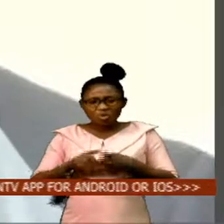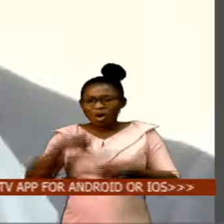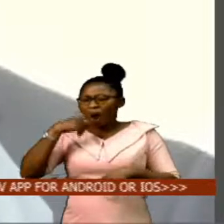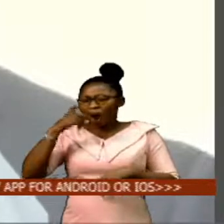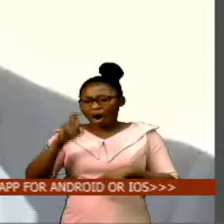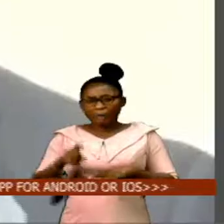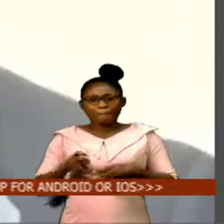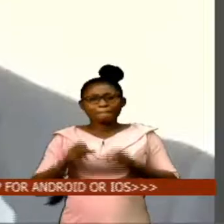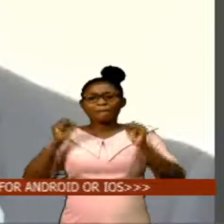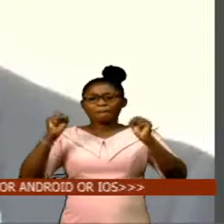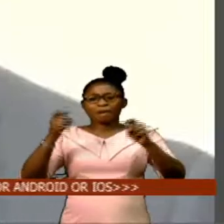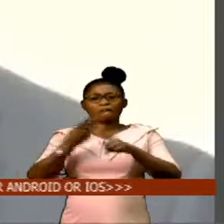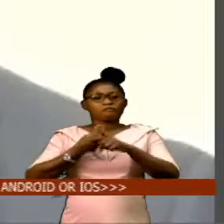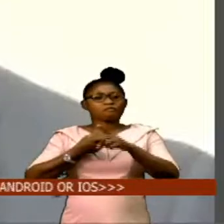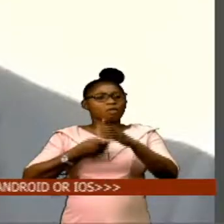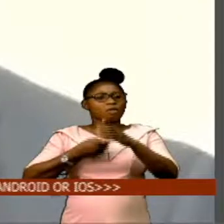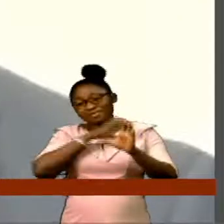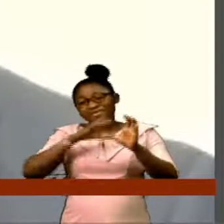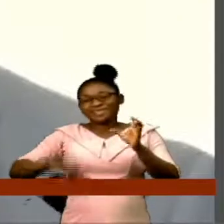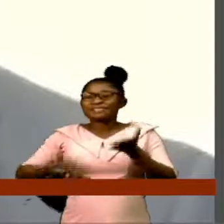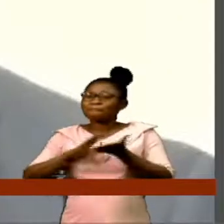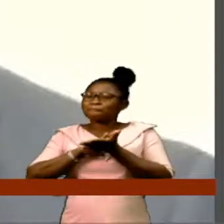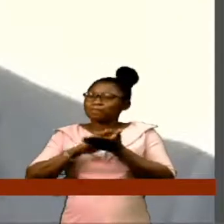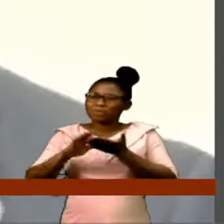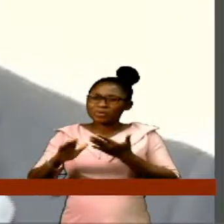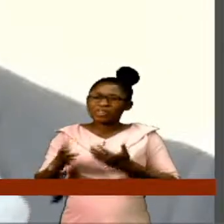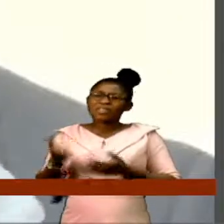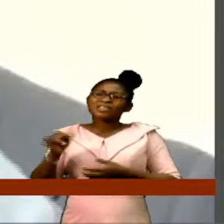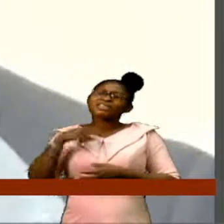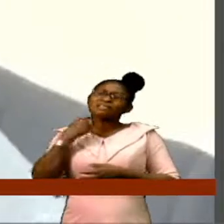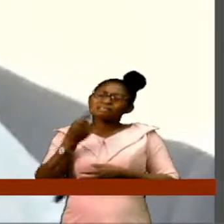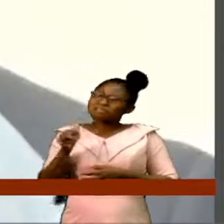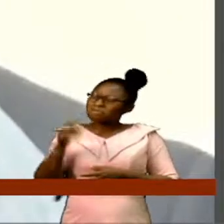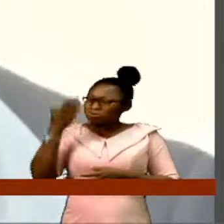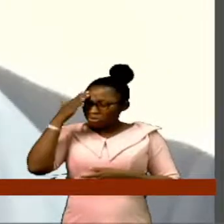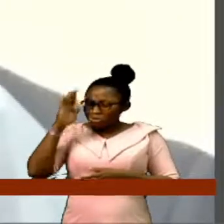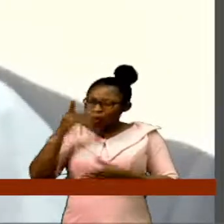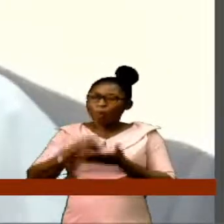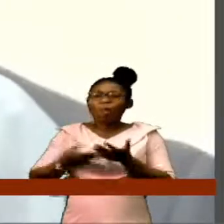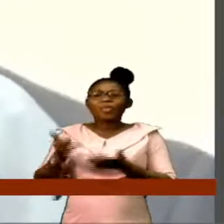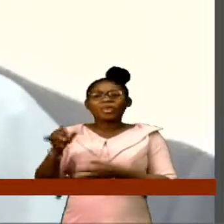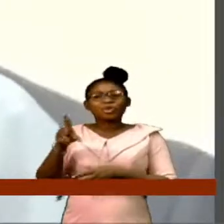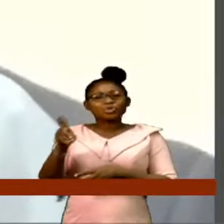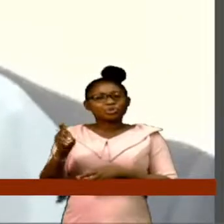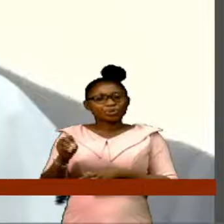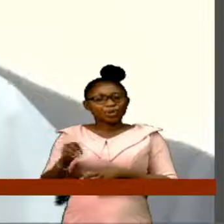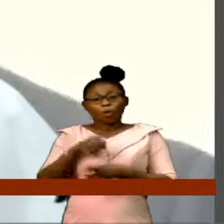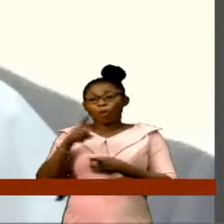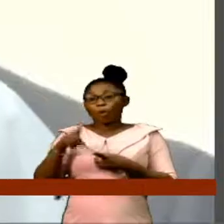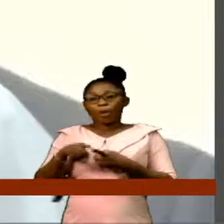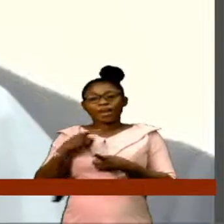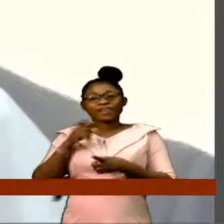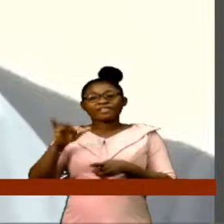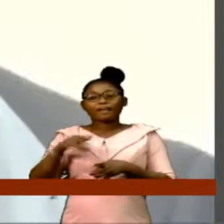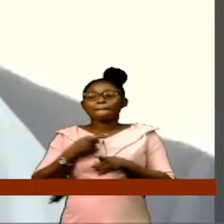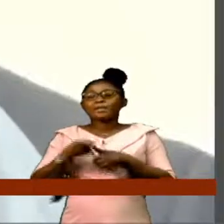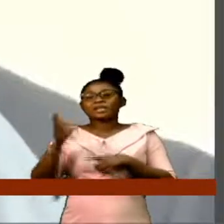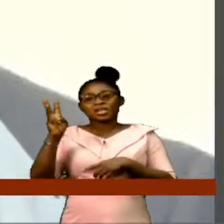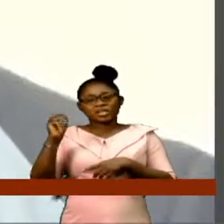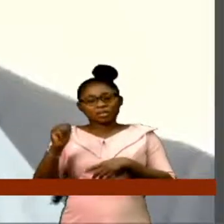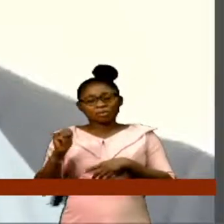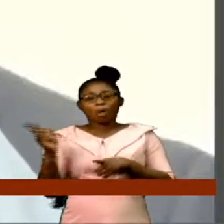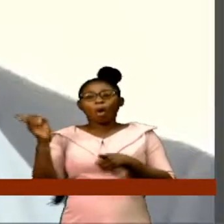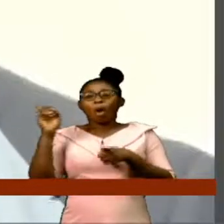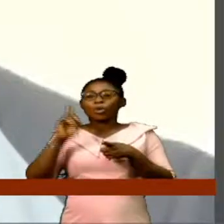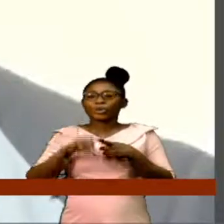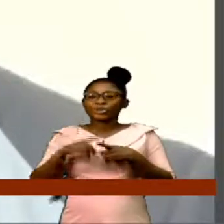the powers of heaven to know what they were doing when they persecuted him up to the point